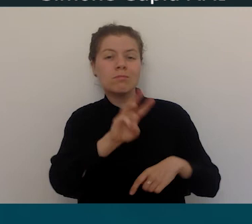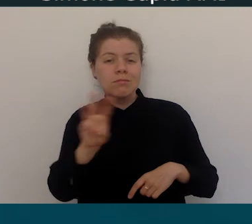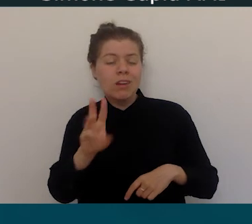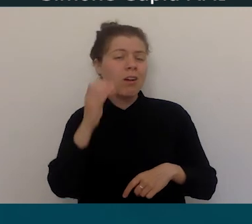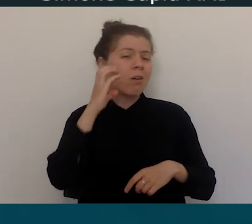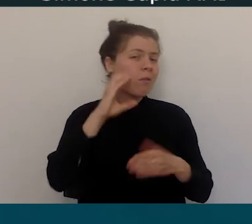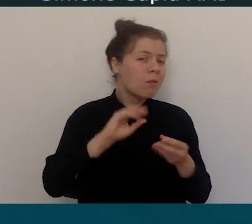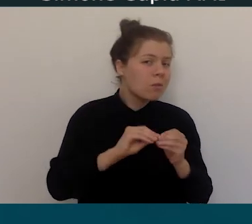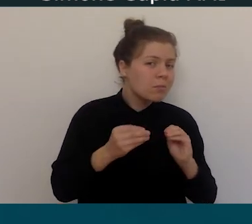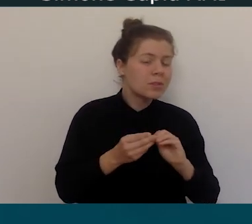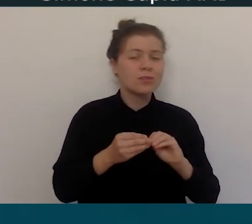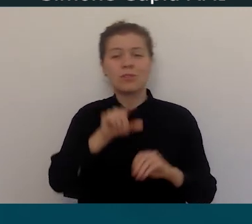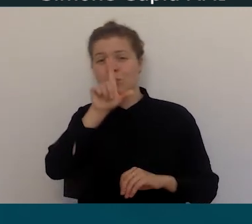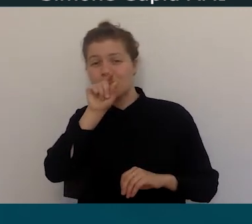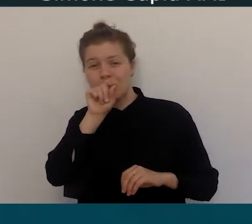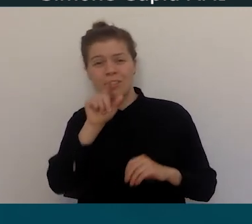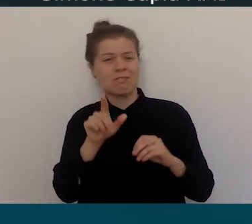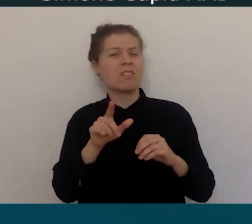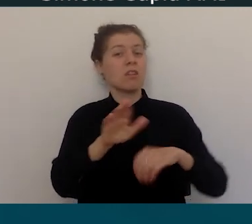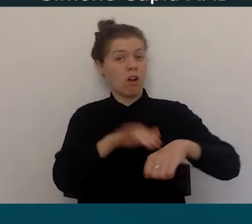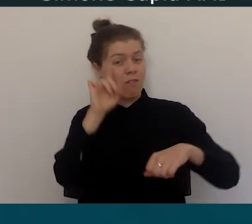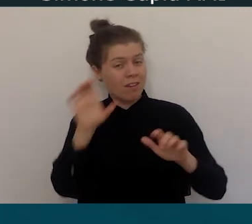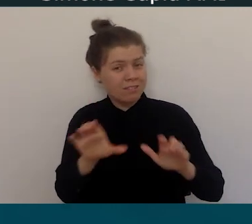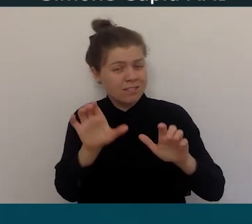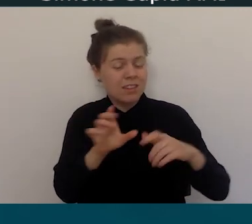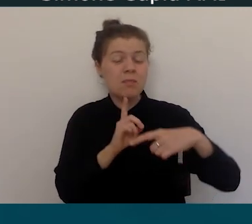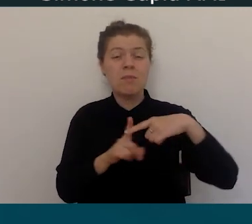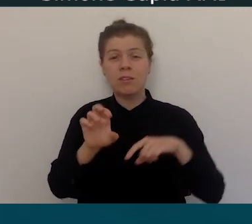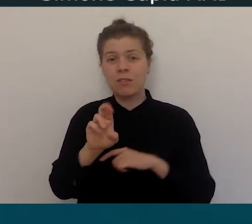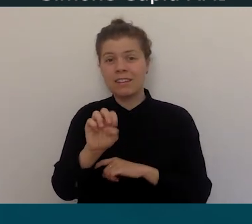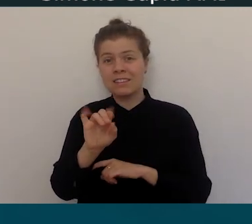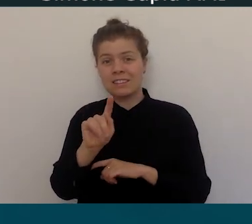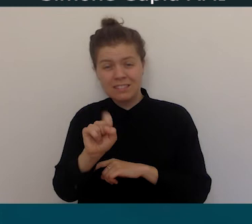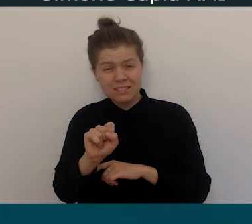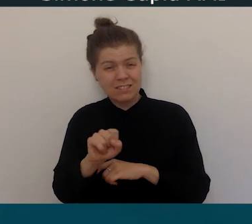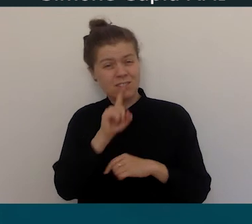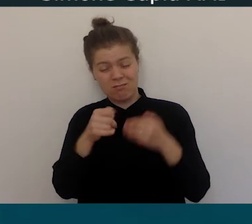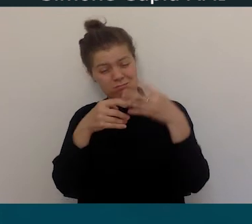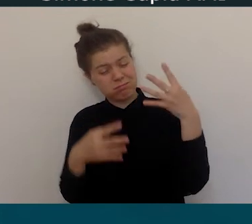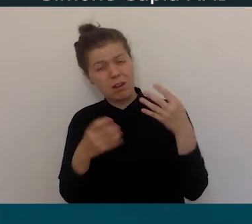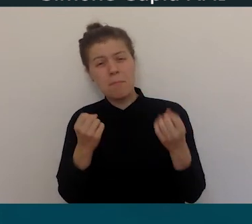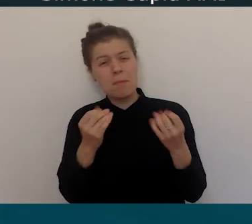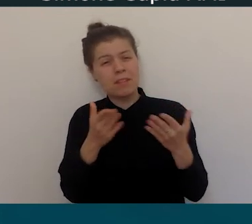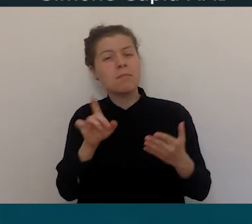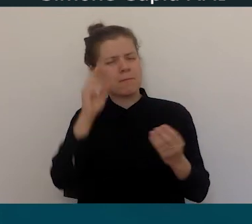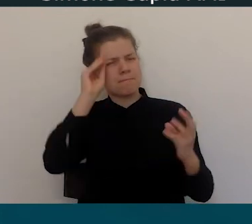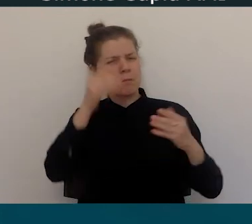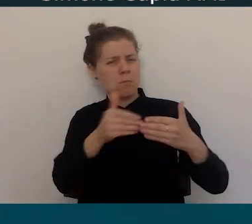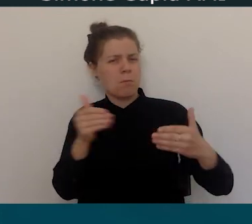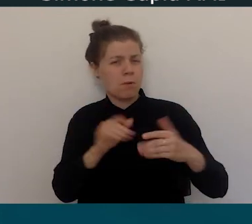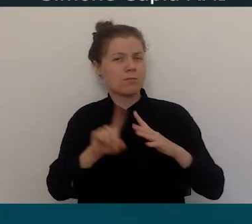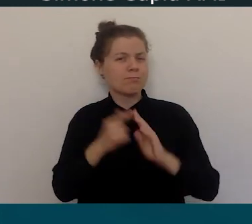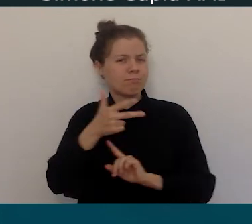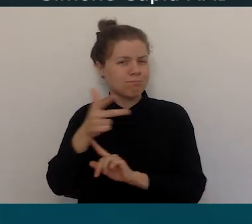numbers? How will we handle calls to action and credits? They have to be considered before we roll cameras. Also,